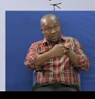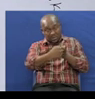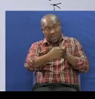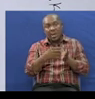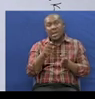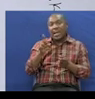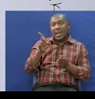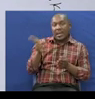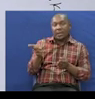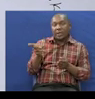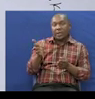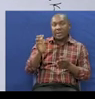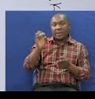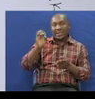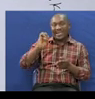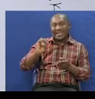is known as